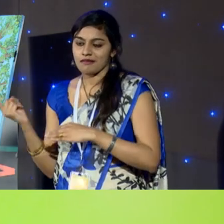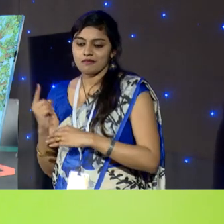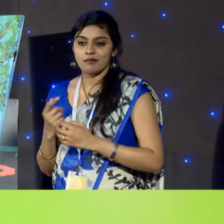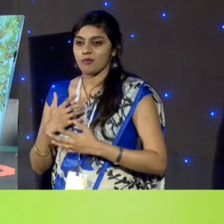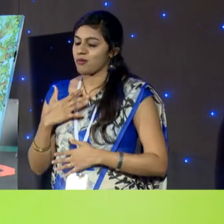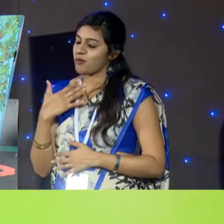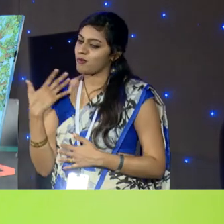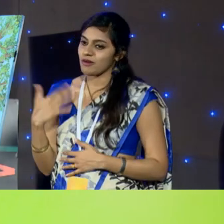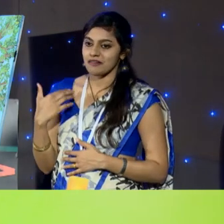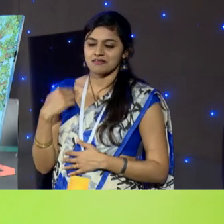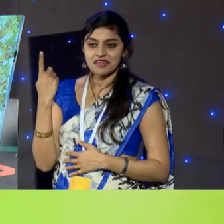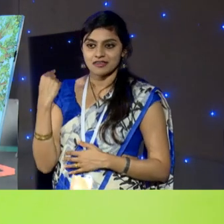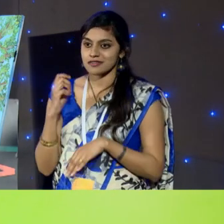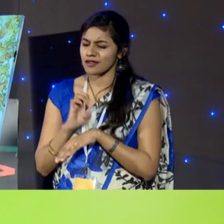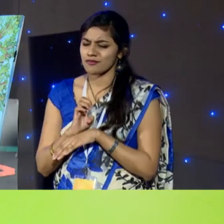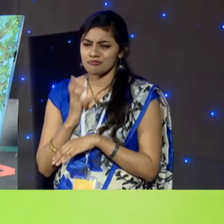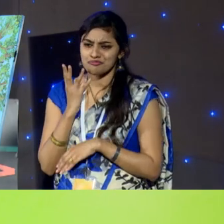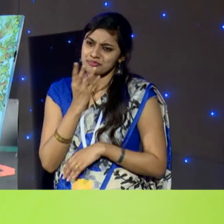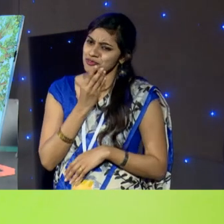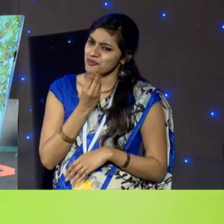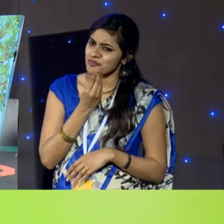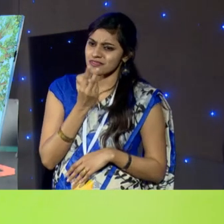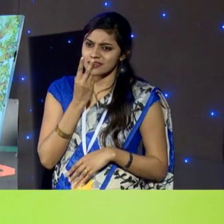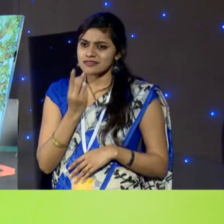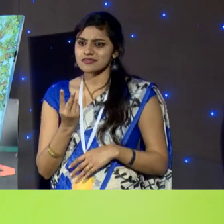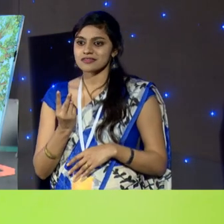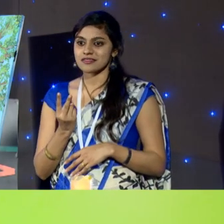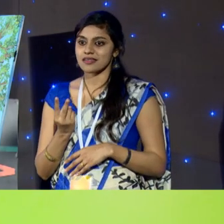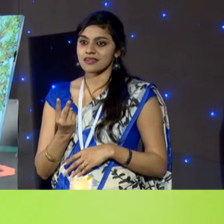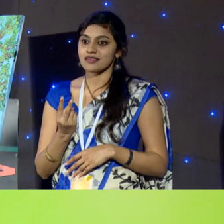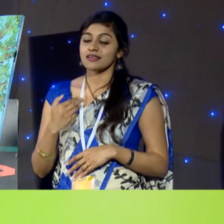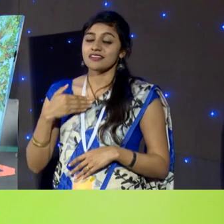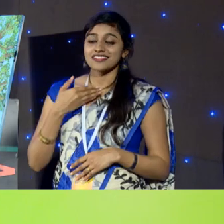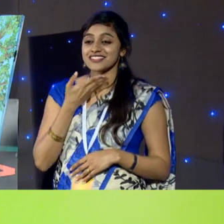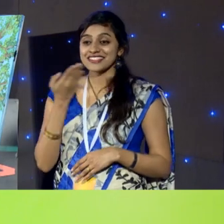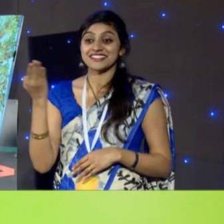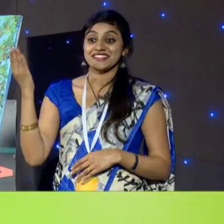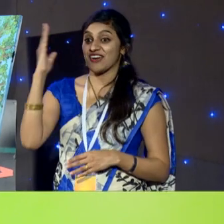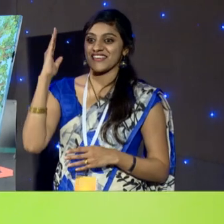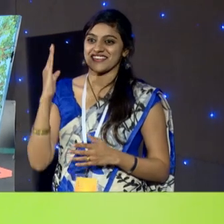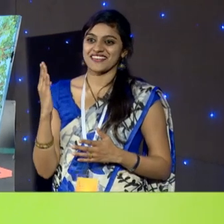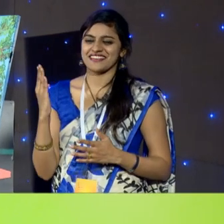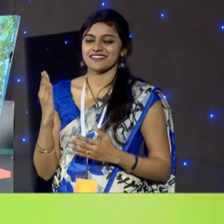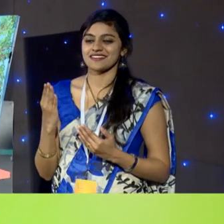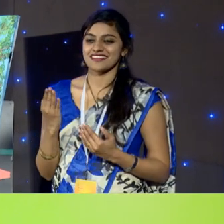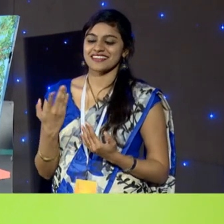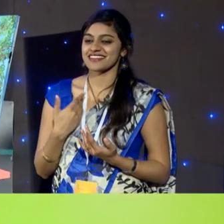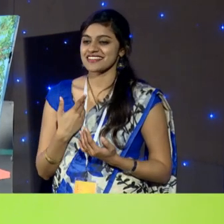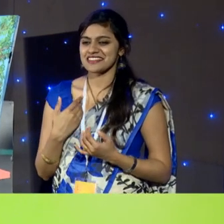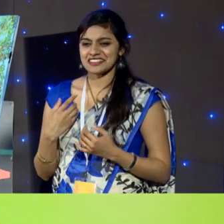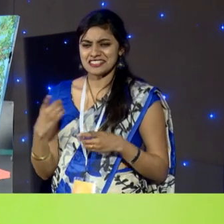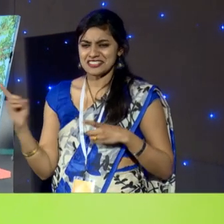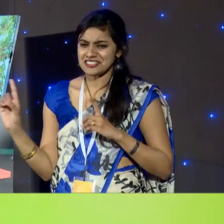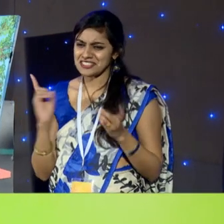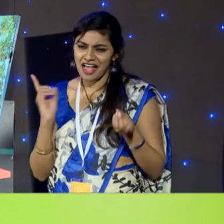lovely evening where everybody sang with full-throated ease, danced